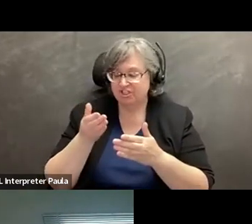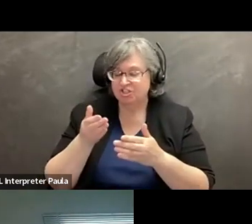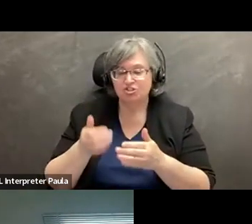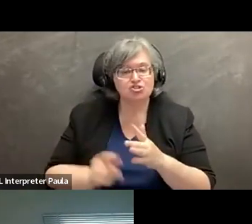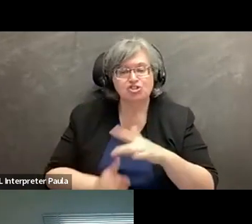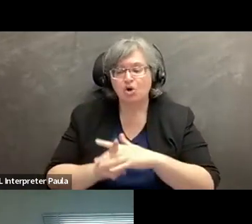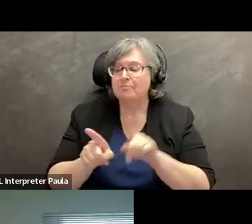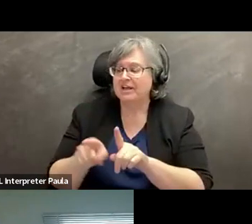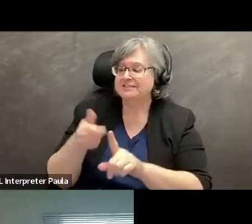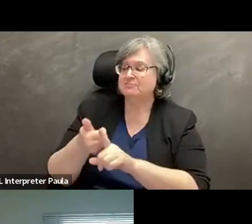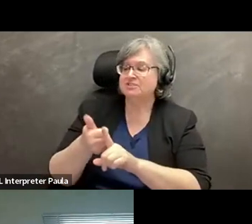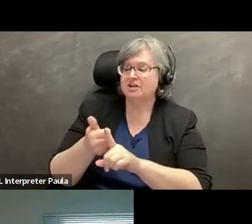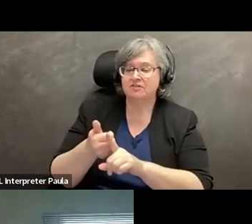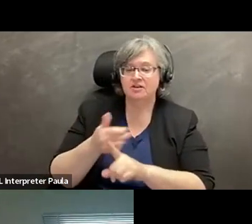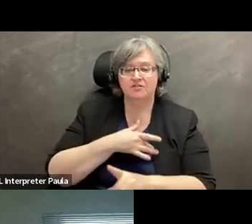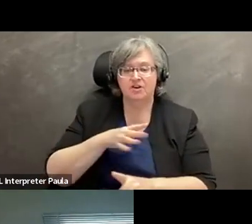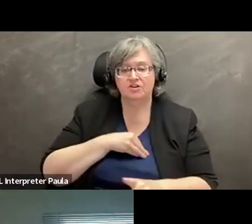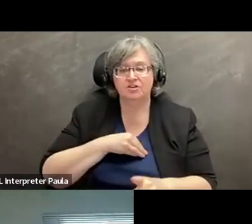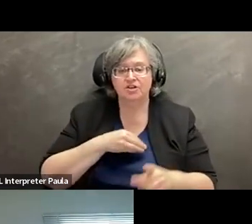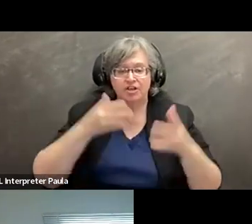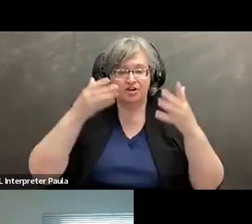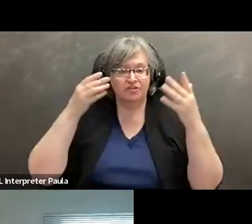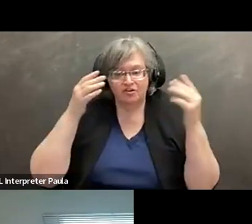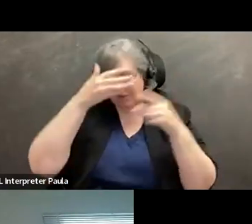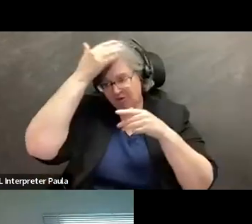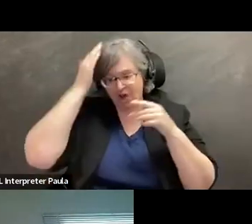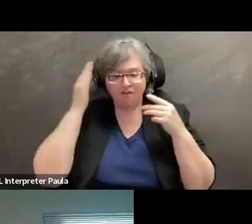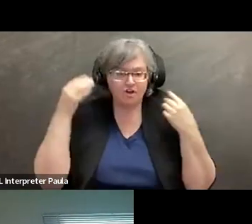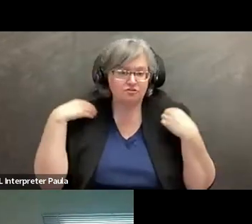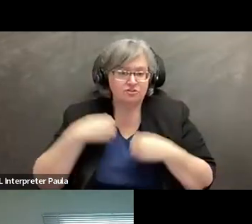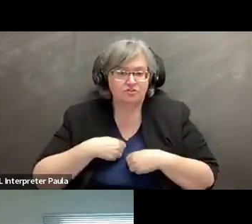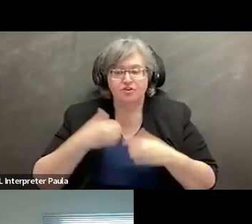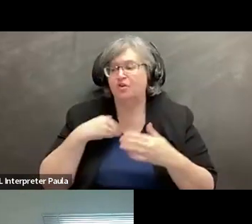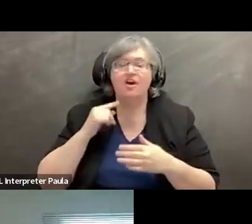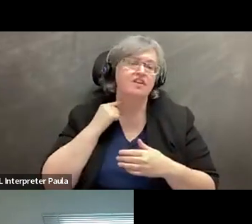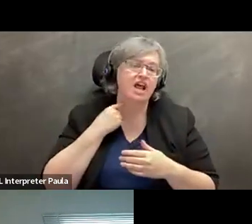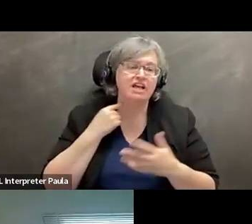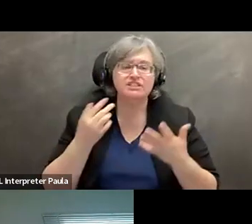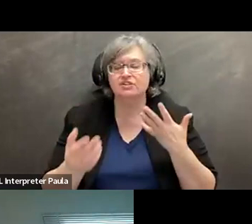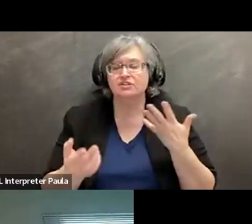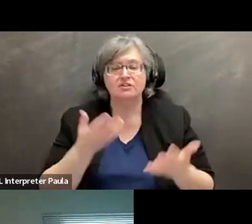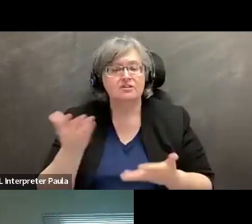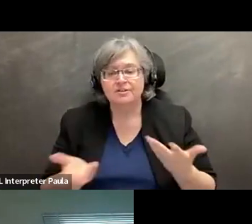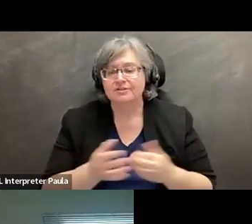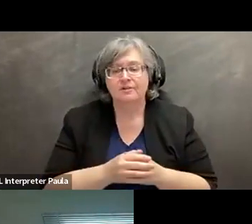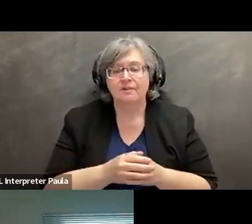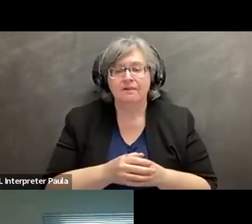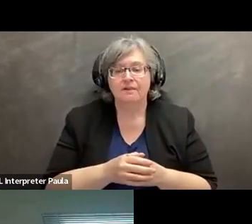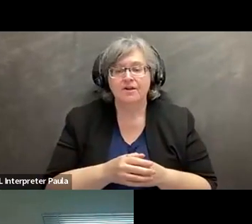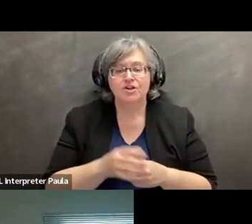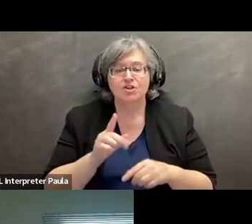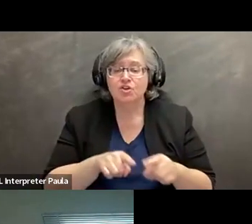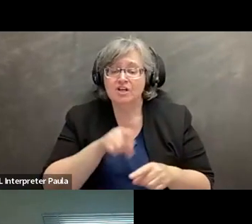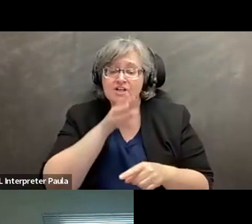accepted. If you're covered, if you're not covered, if you have an accent, if you can't